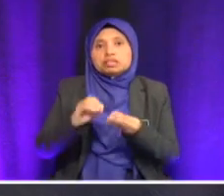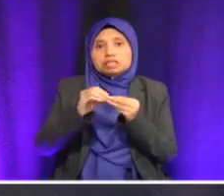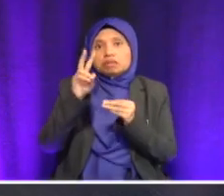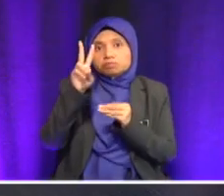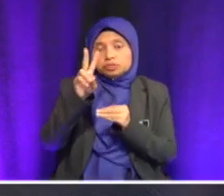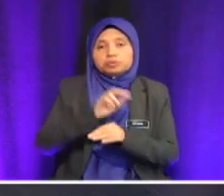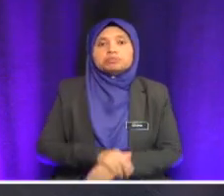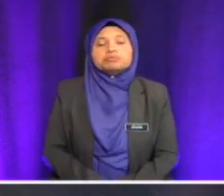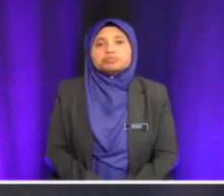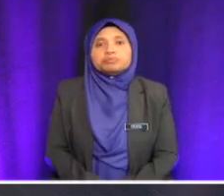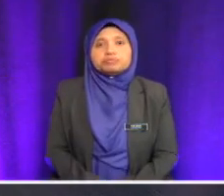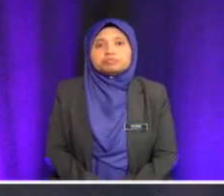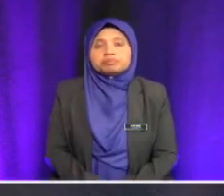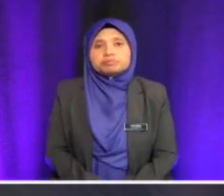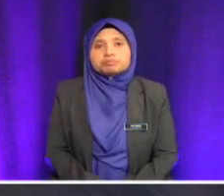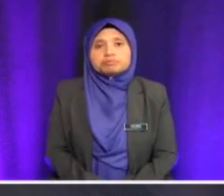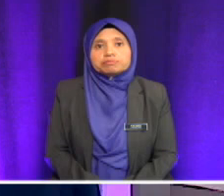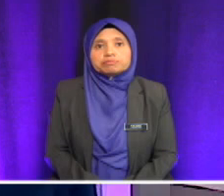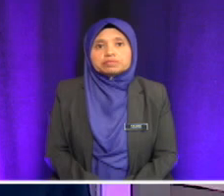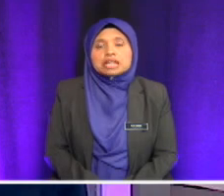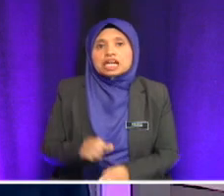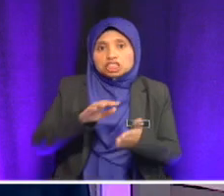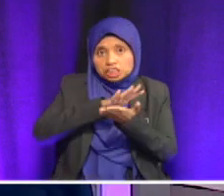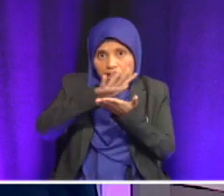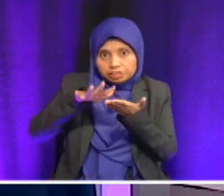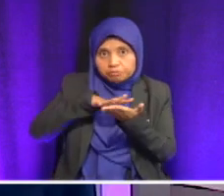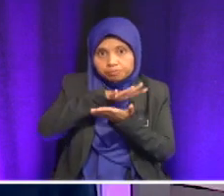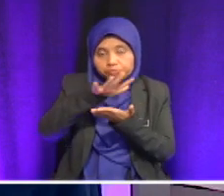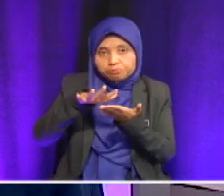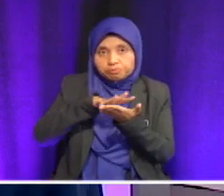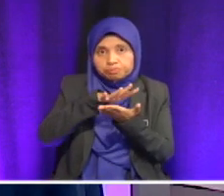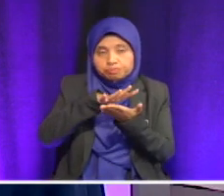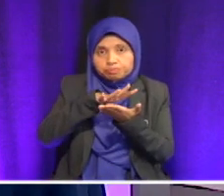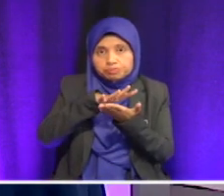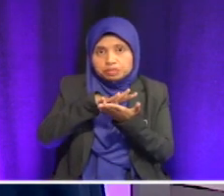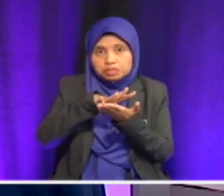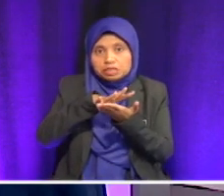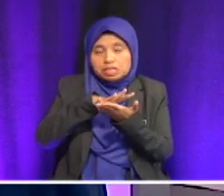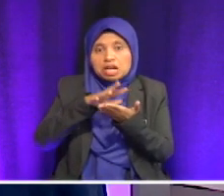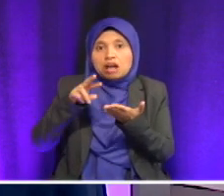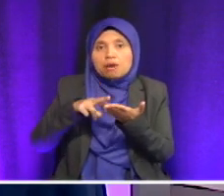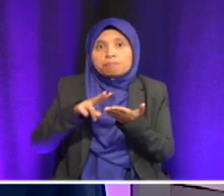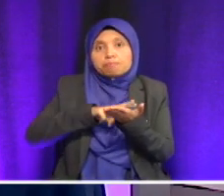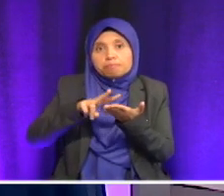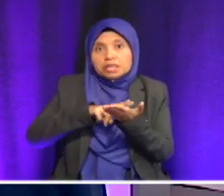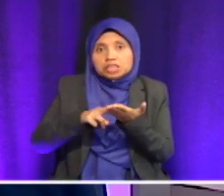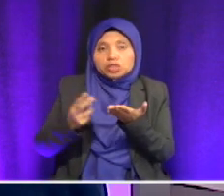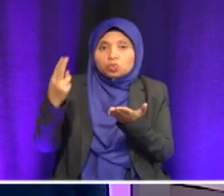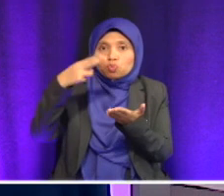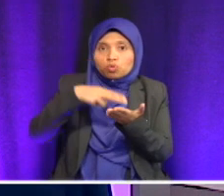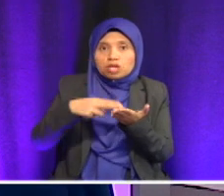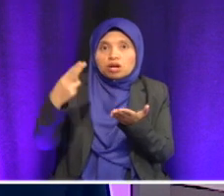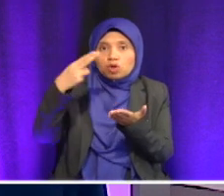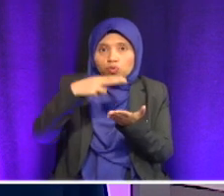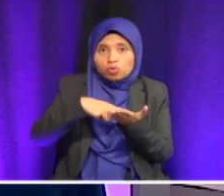the next strategies is we have scanning. Scanning. All right. Scanning is done in order to read rapidly and to find